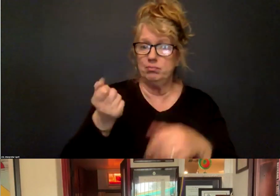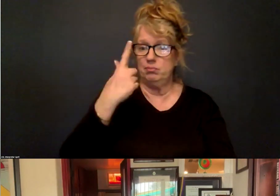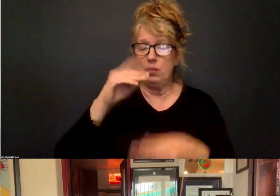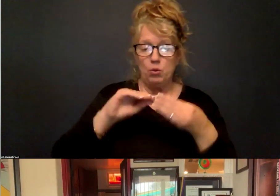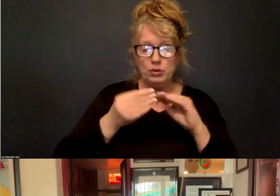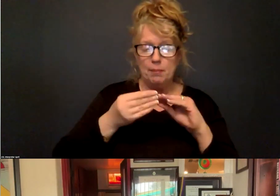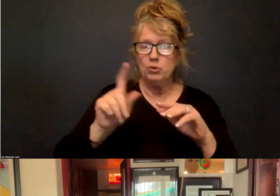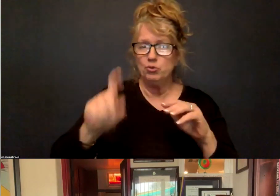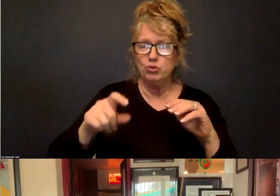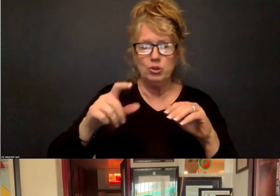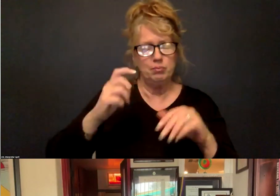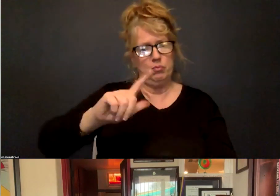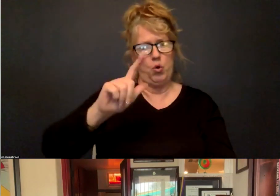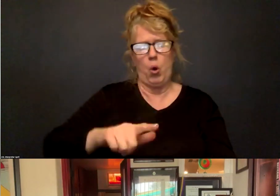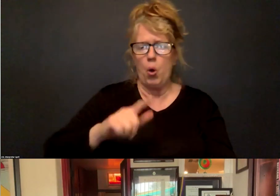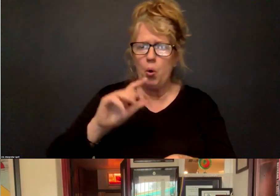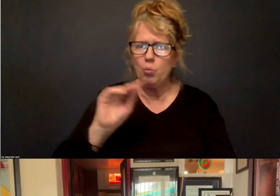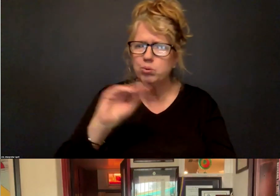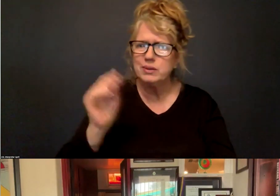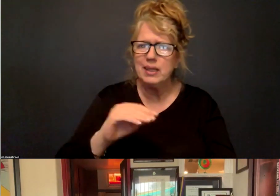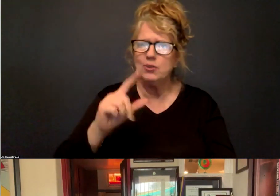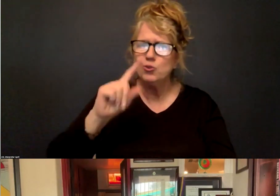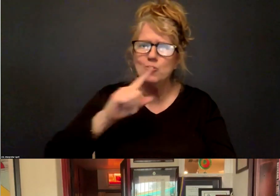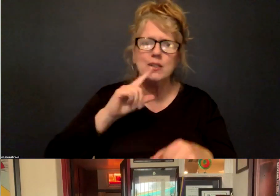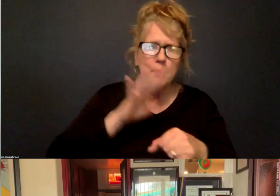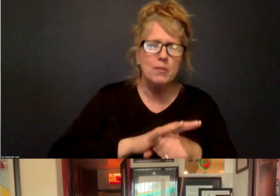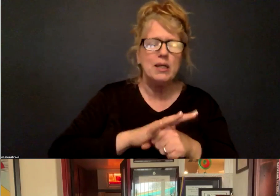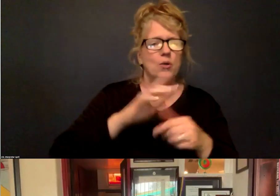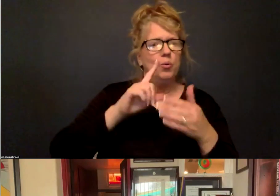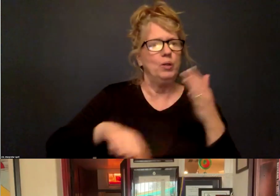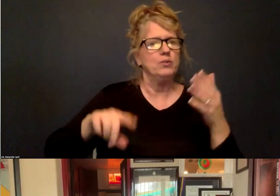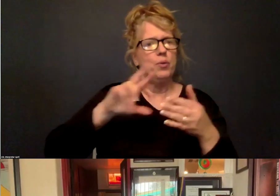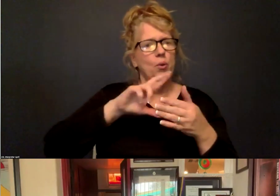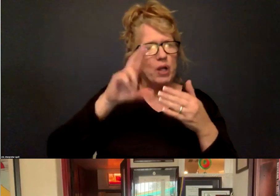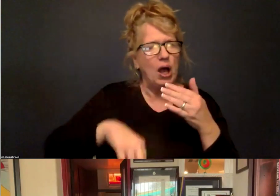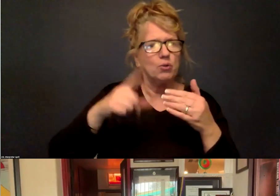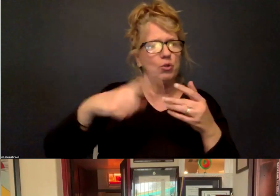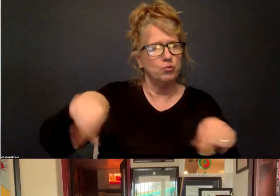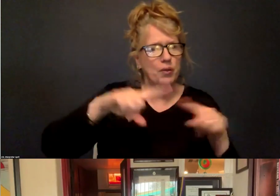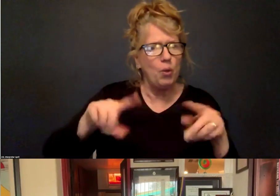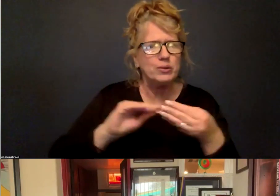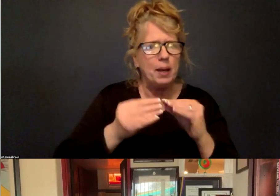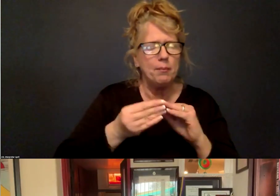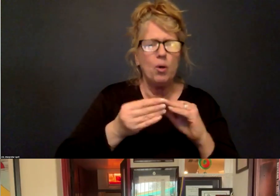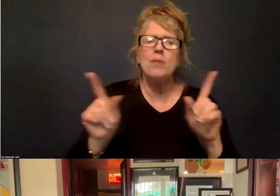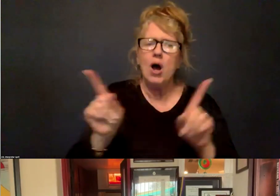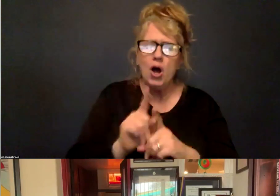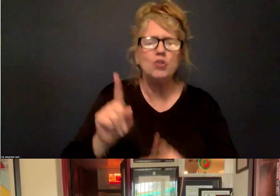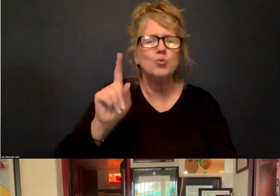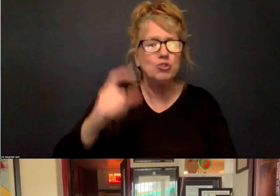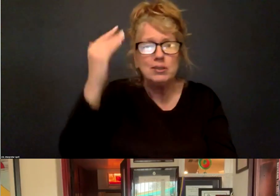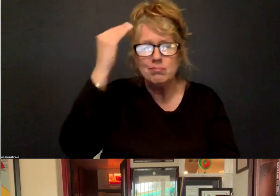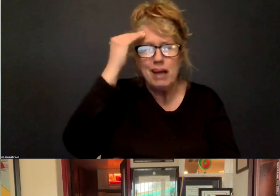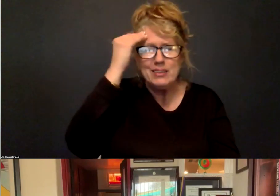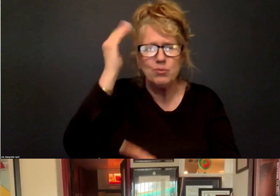expected to be very low. And everybody should be committed to the outcomes of those numbers. But we should be mindful